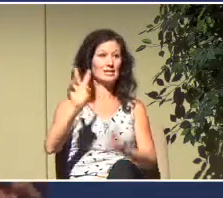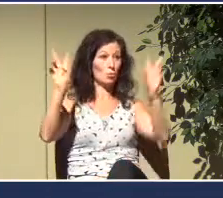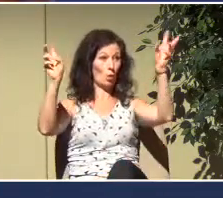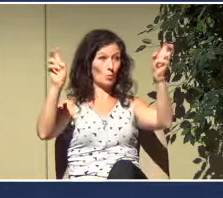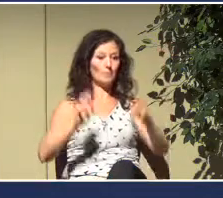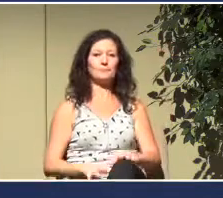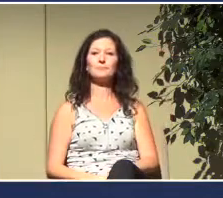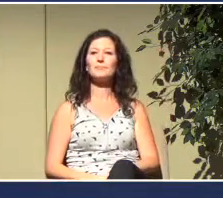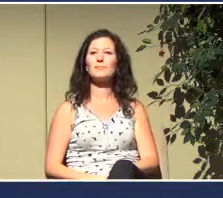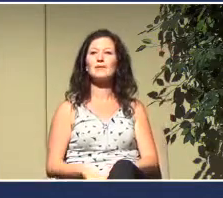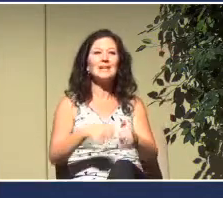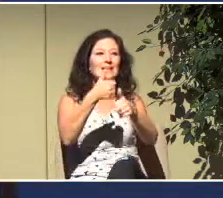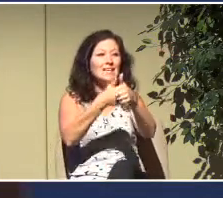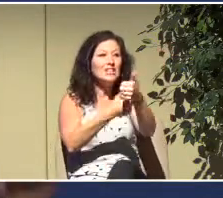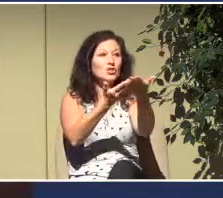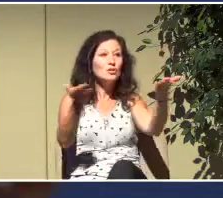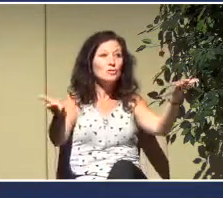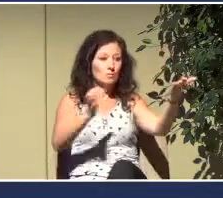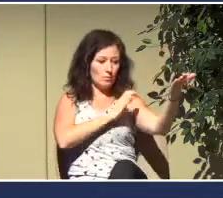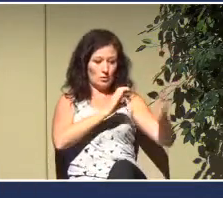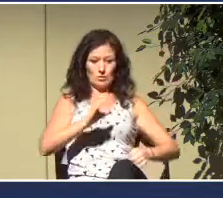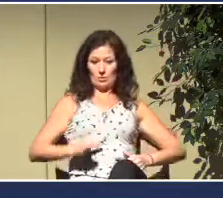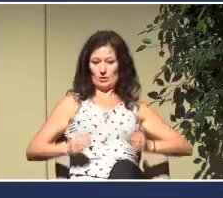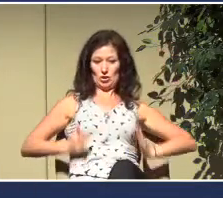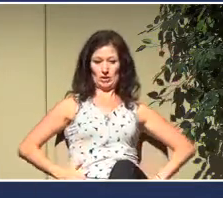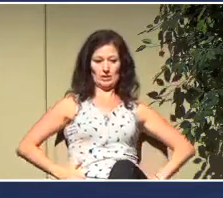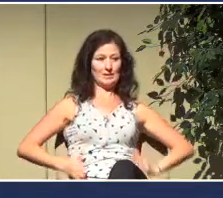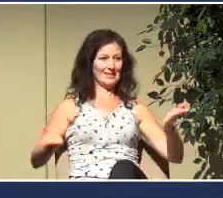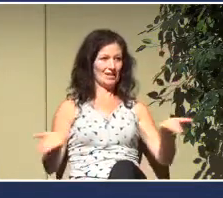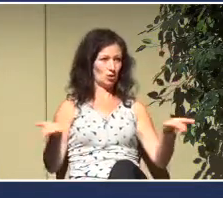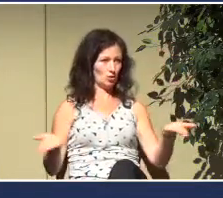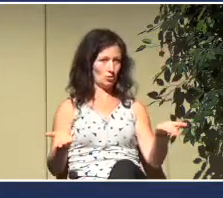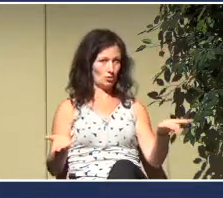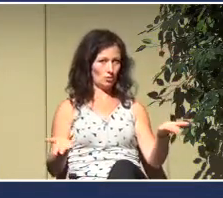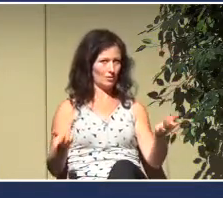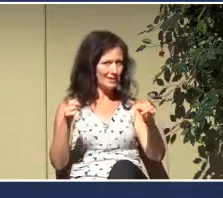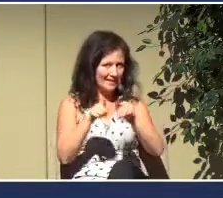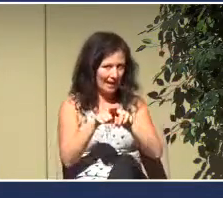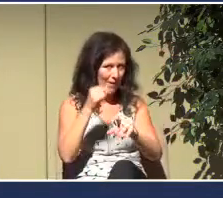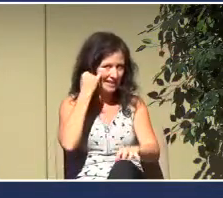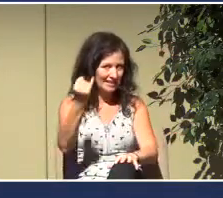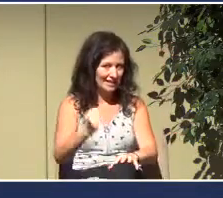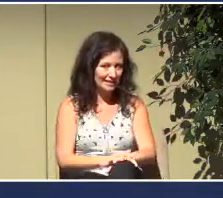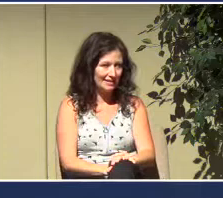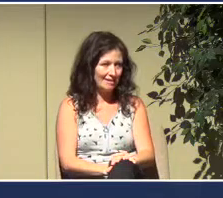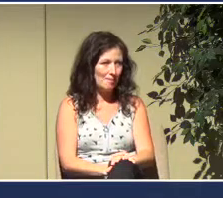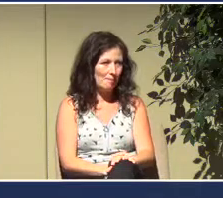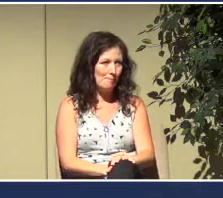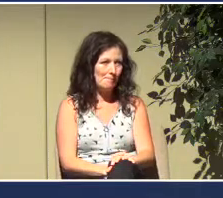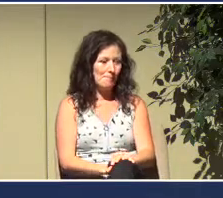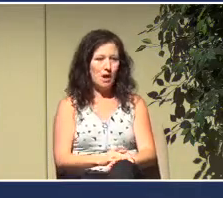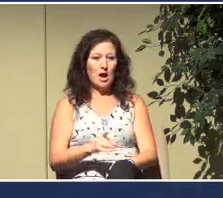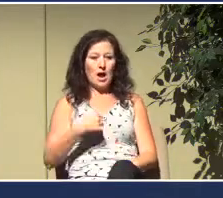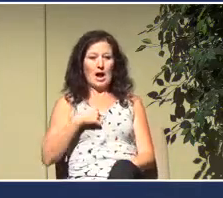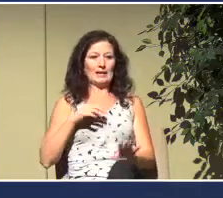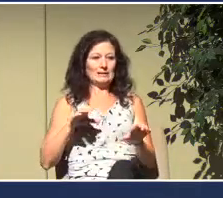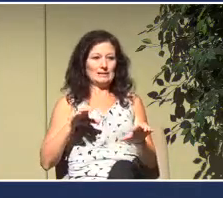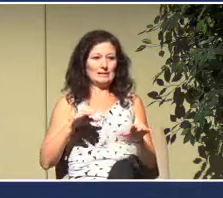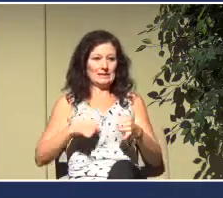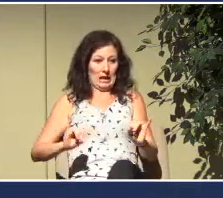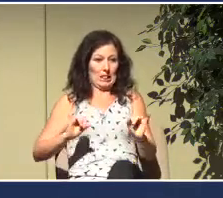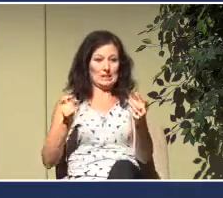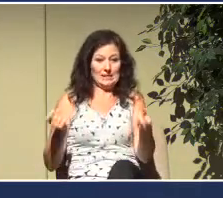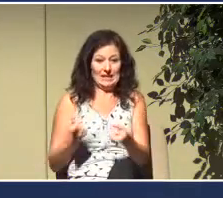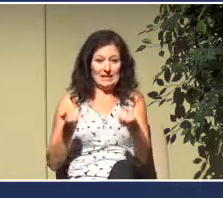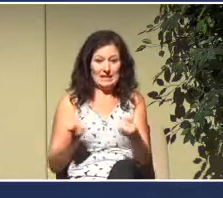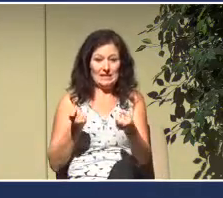"Every Christian in this room is in that condition. It's the only reason you do anything wrong, that you cannot change, that you are